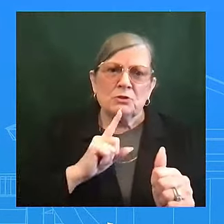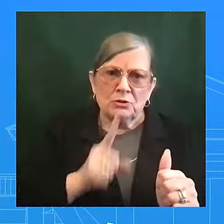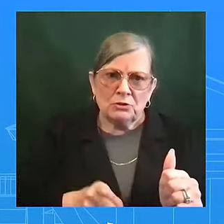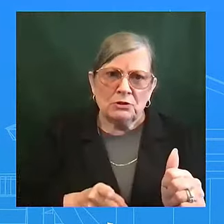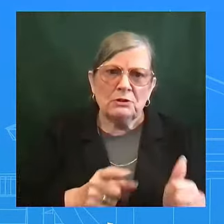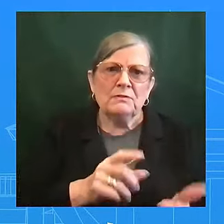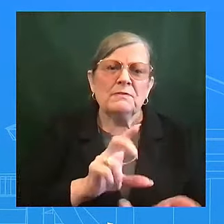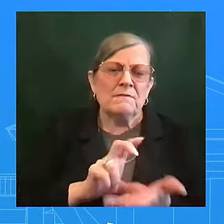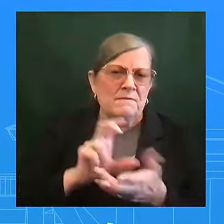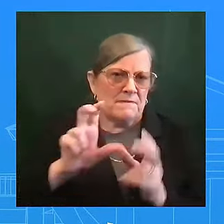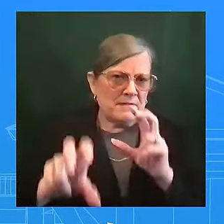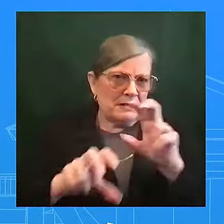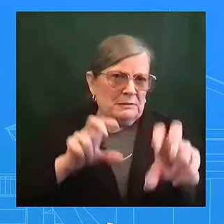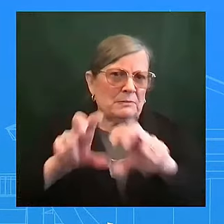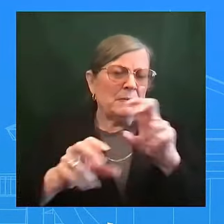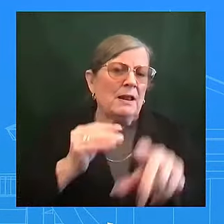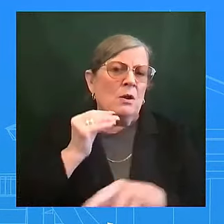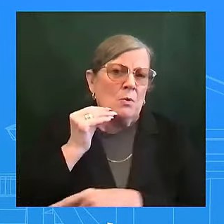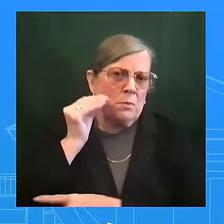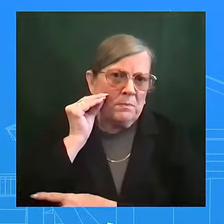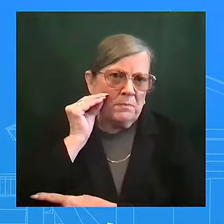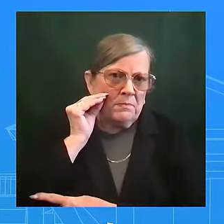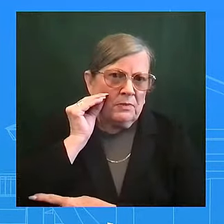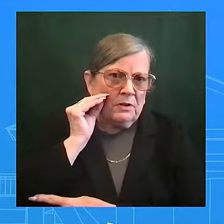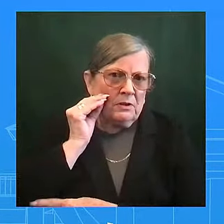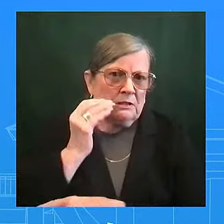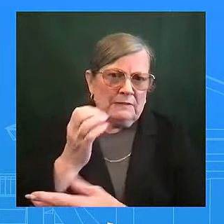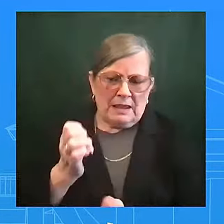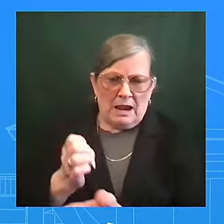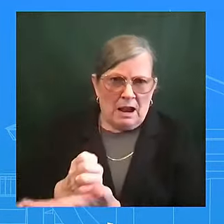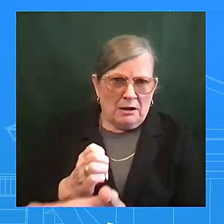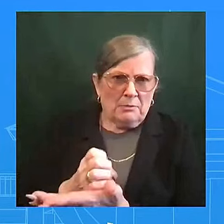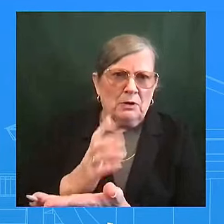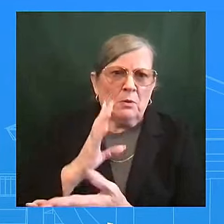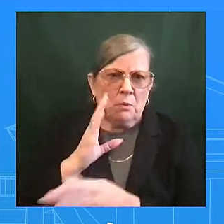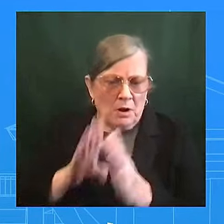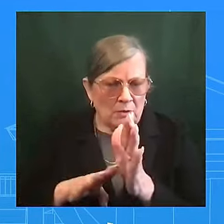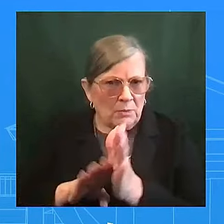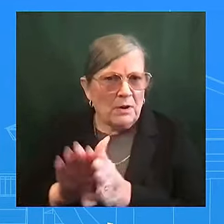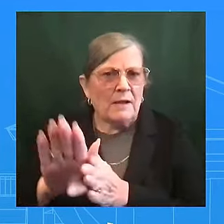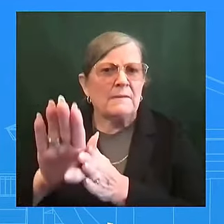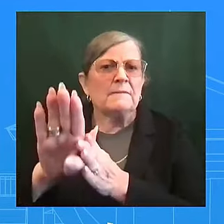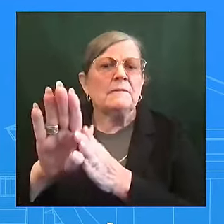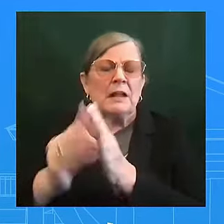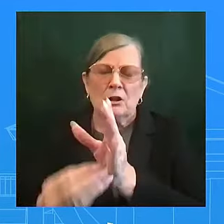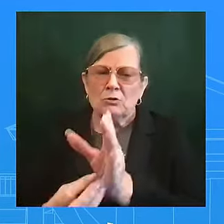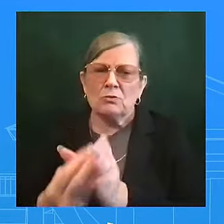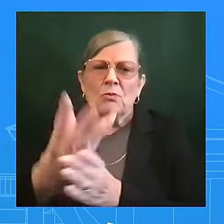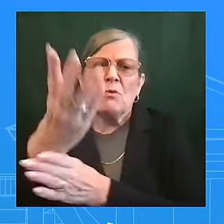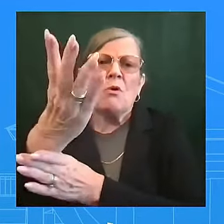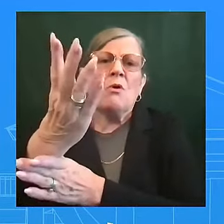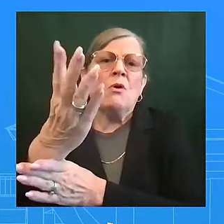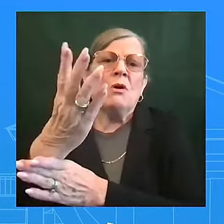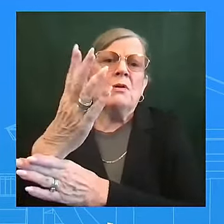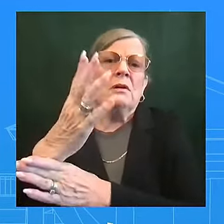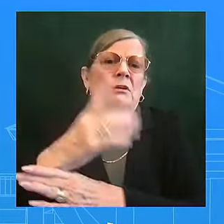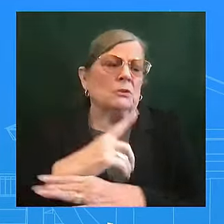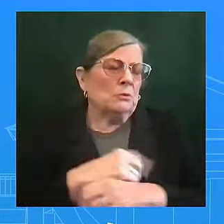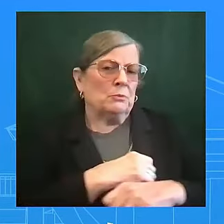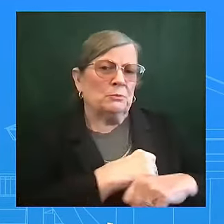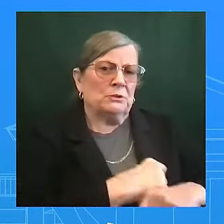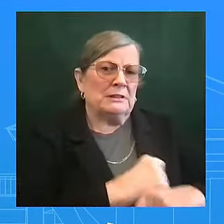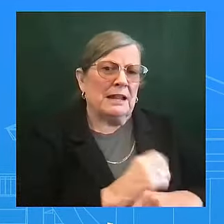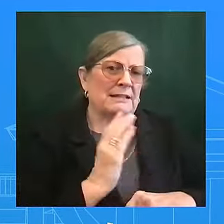economy, right? The economy and also our national security. That is something that the president has worked to do in the